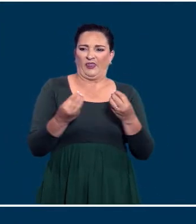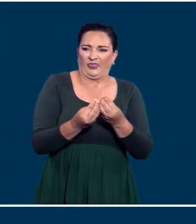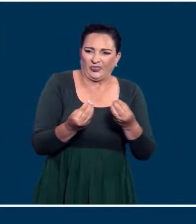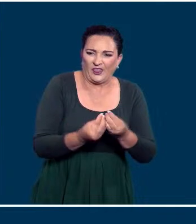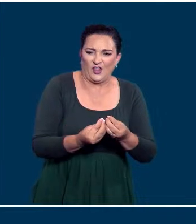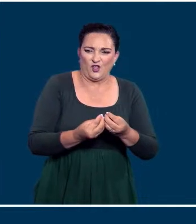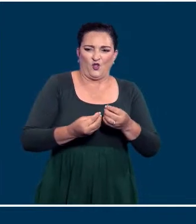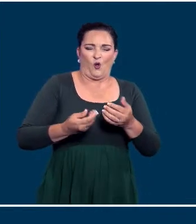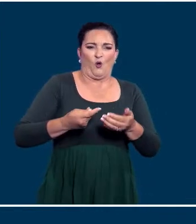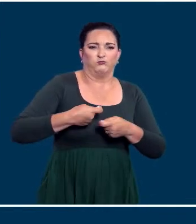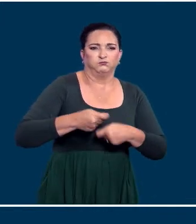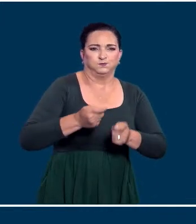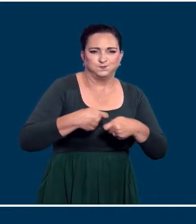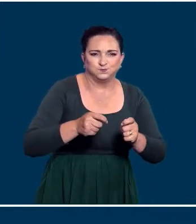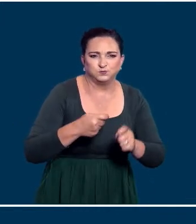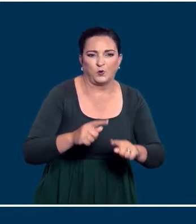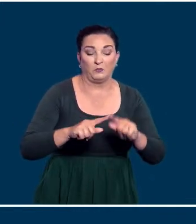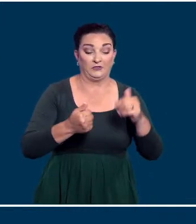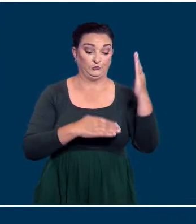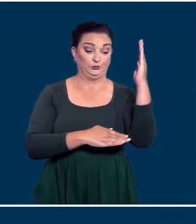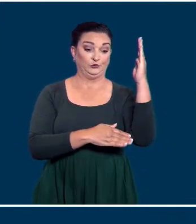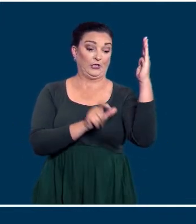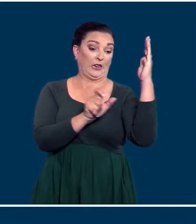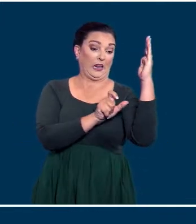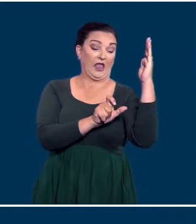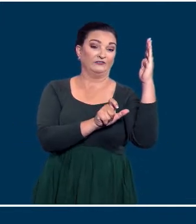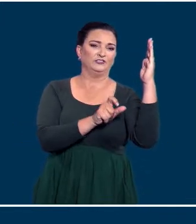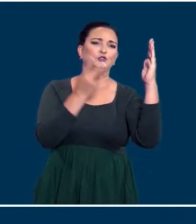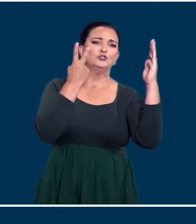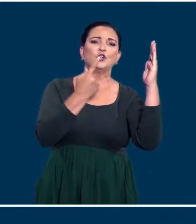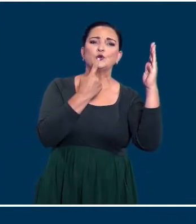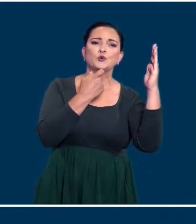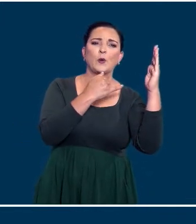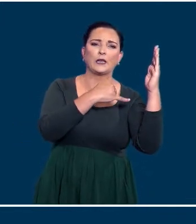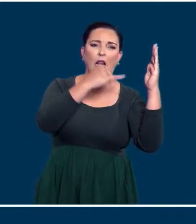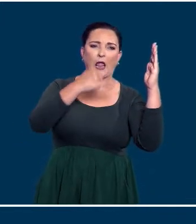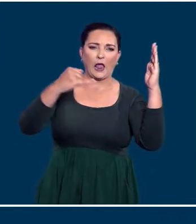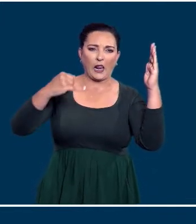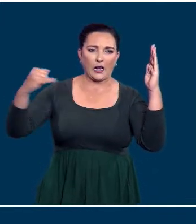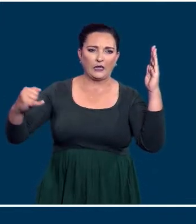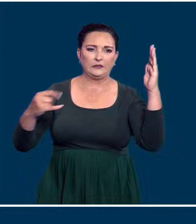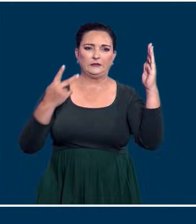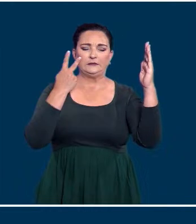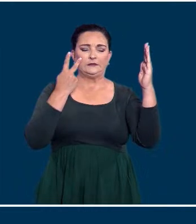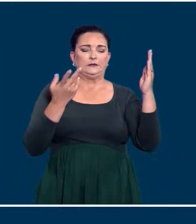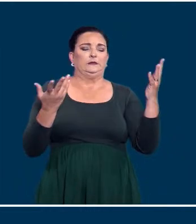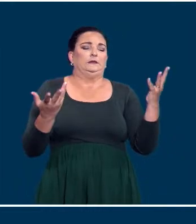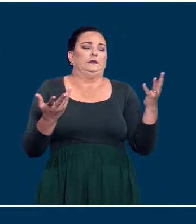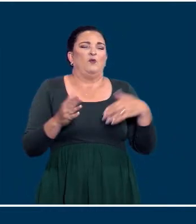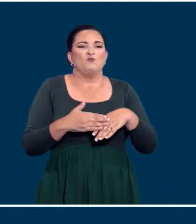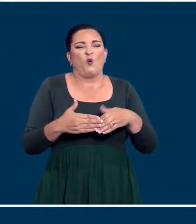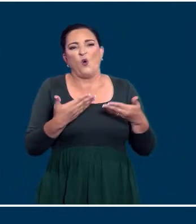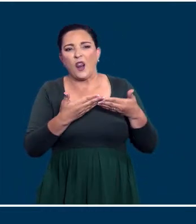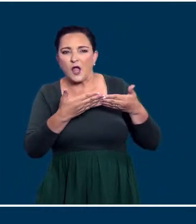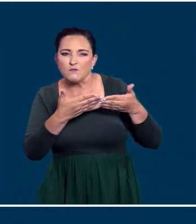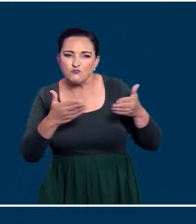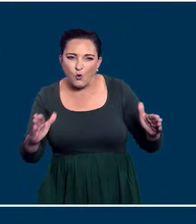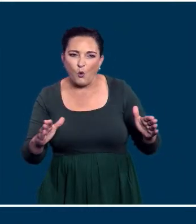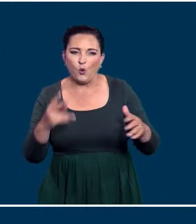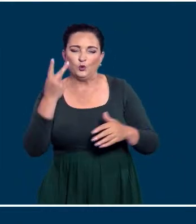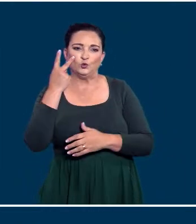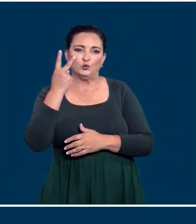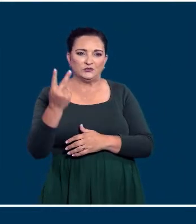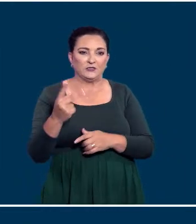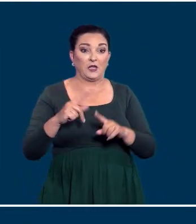potential growth, which is on the left-hand graph. You can see that red line has been, broadly speaking, if you threw a linear trend through that, it's